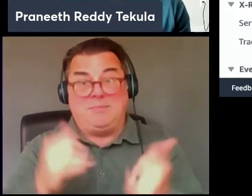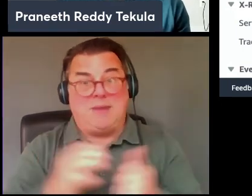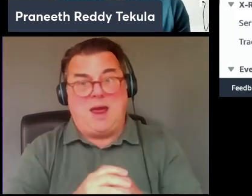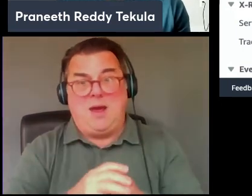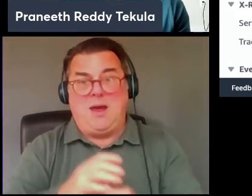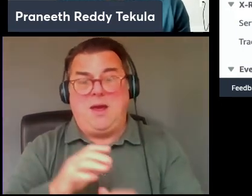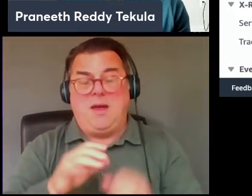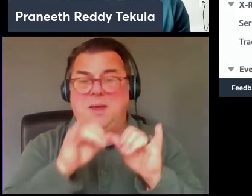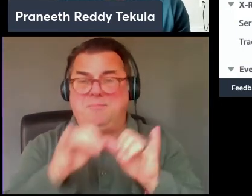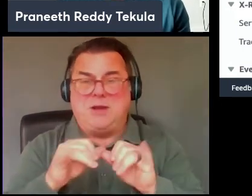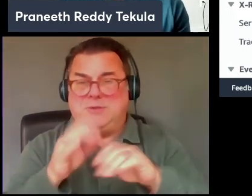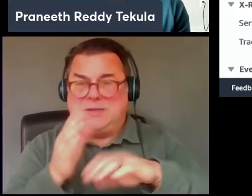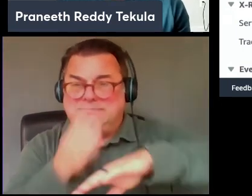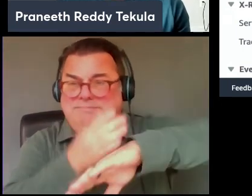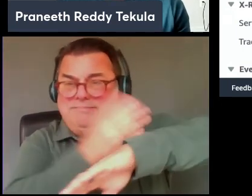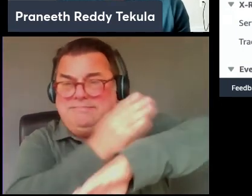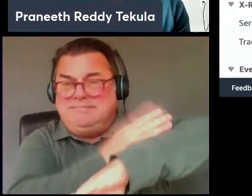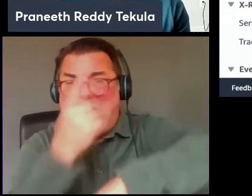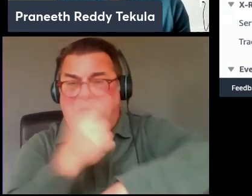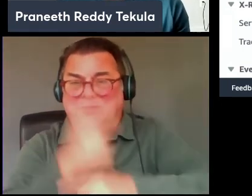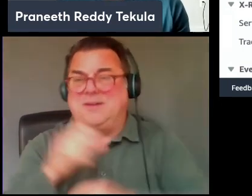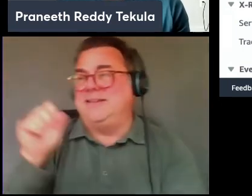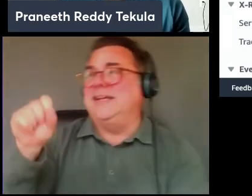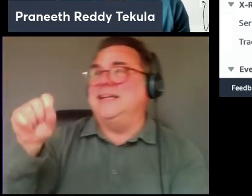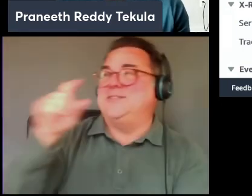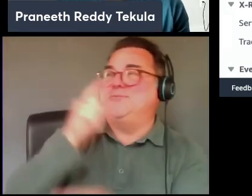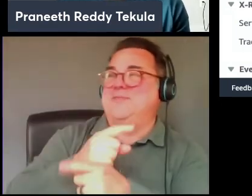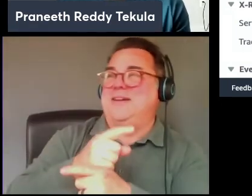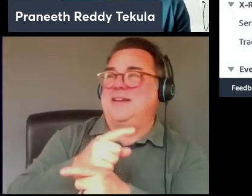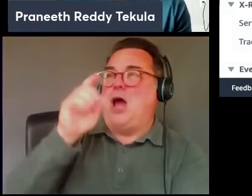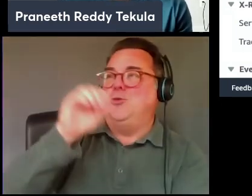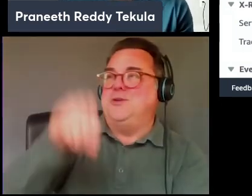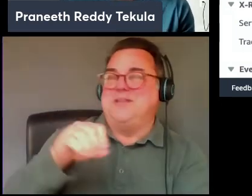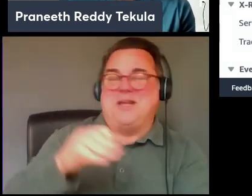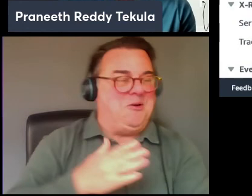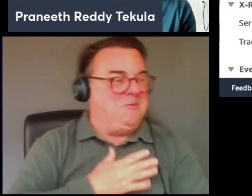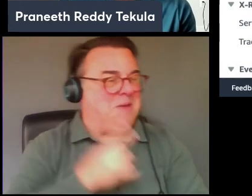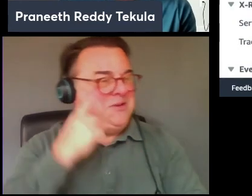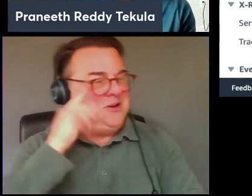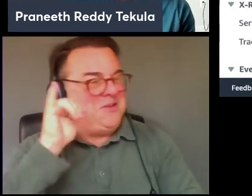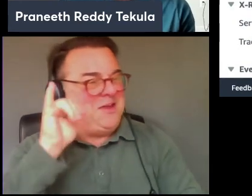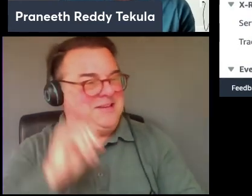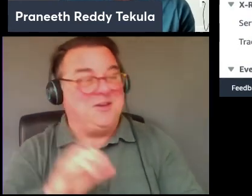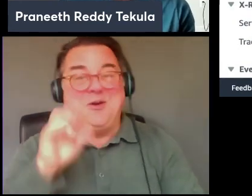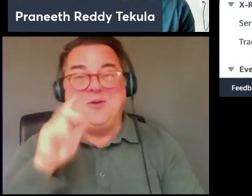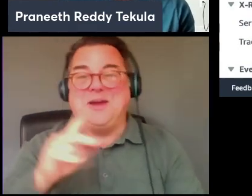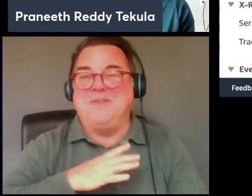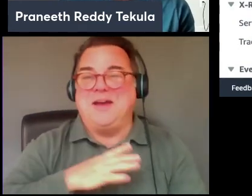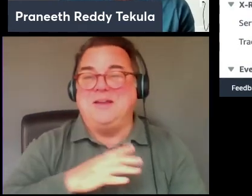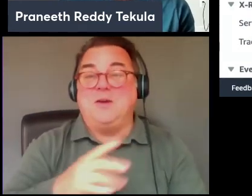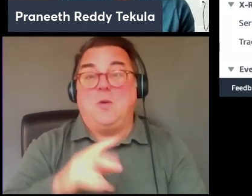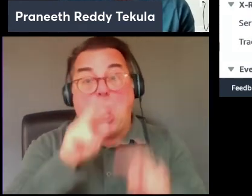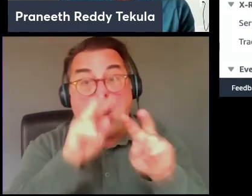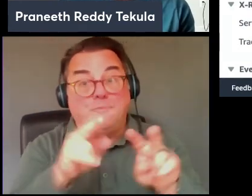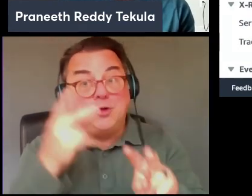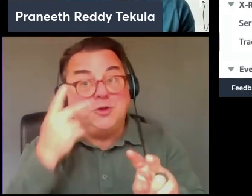going to get better, right? Right, right, Glad to 100%. hear that. All right. Well, we look forward to seeing you